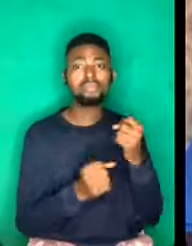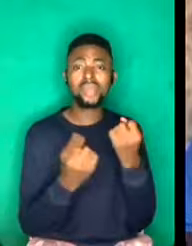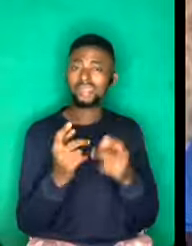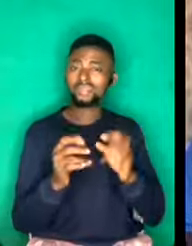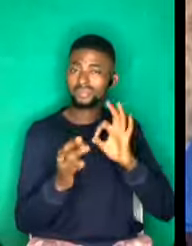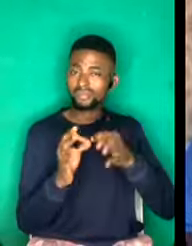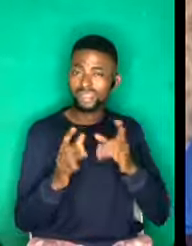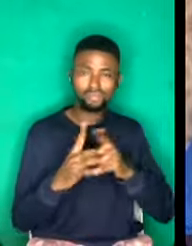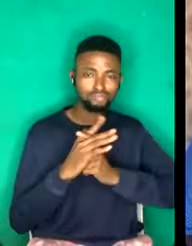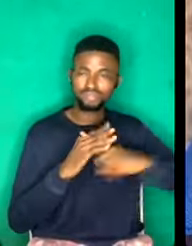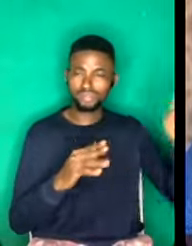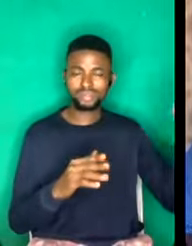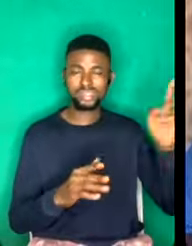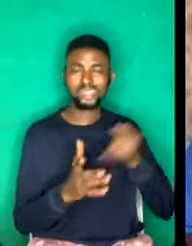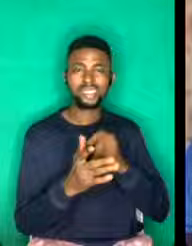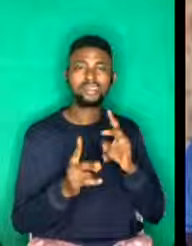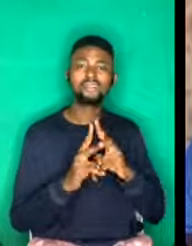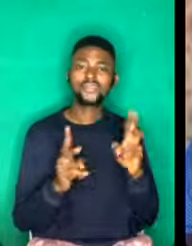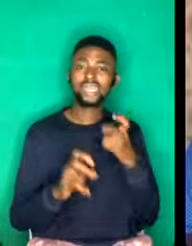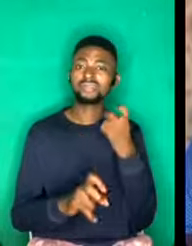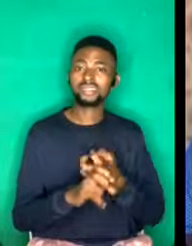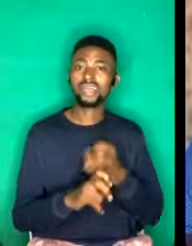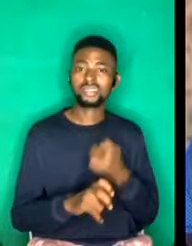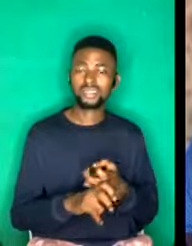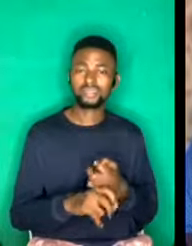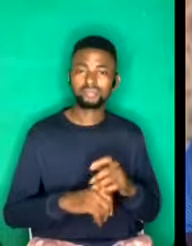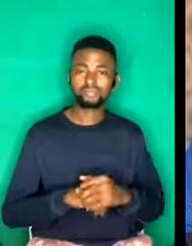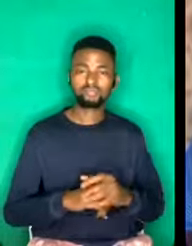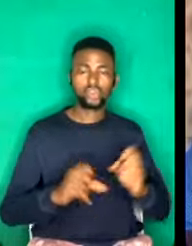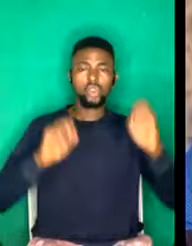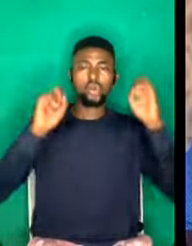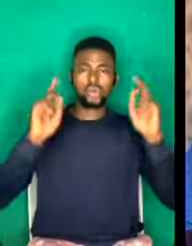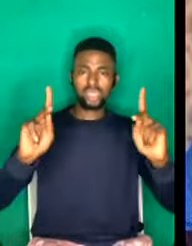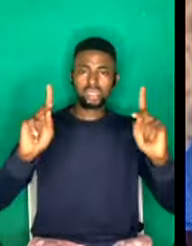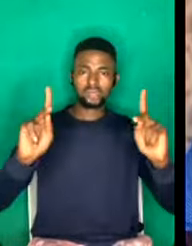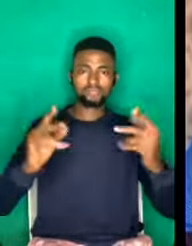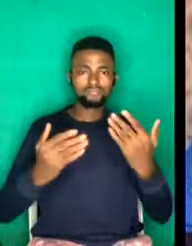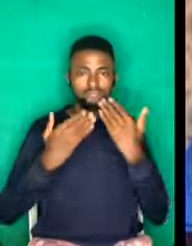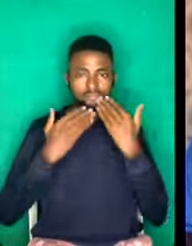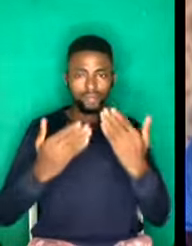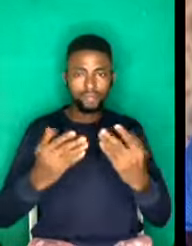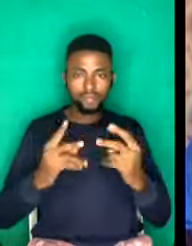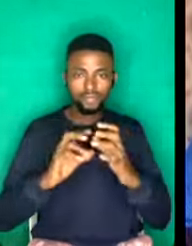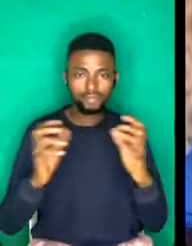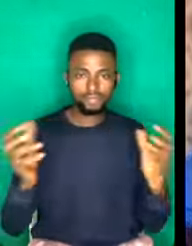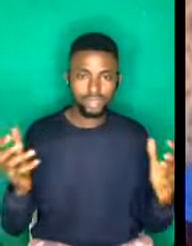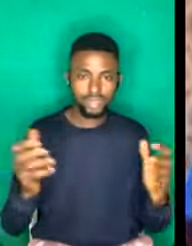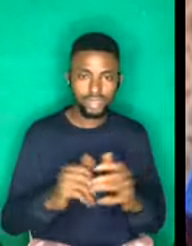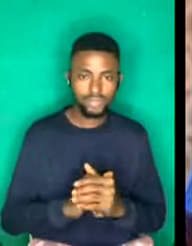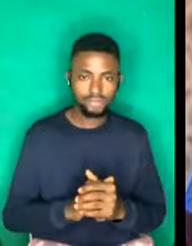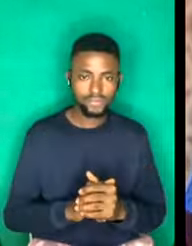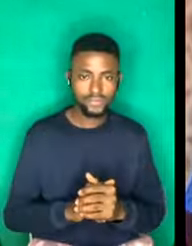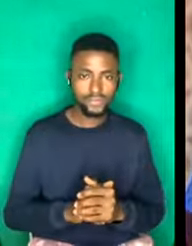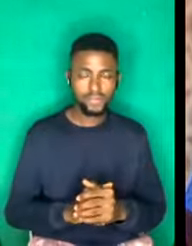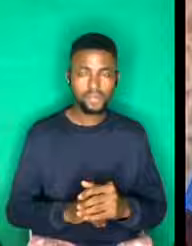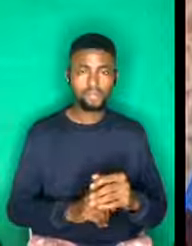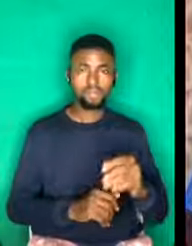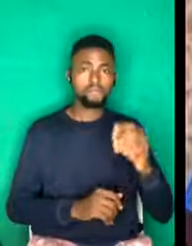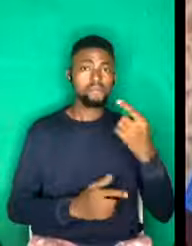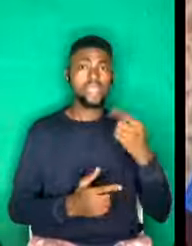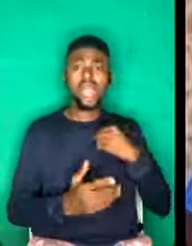very, very tasking. Okay, So thank you very much. Yes. I've been able